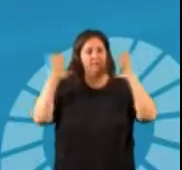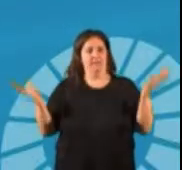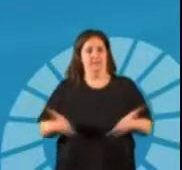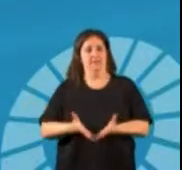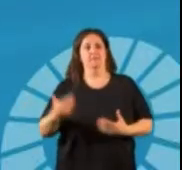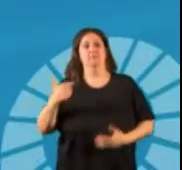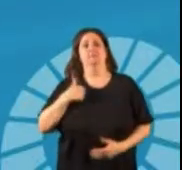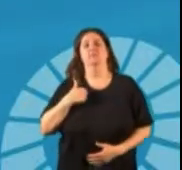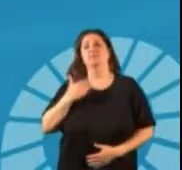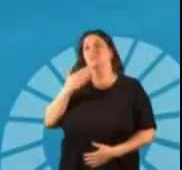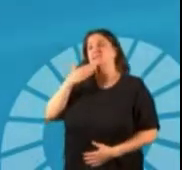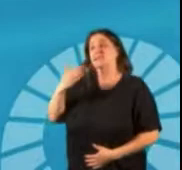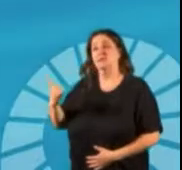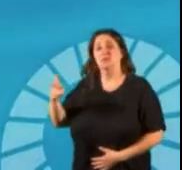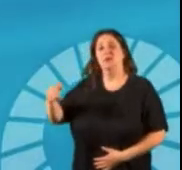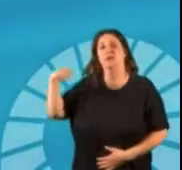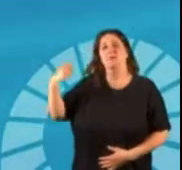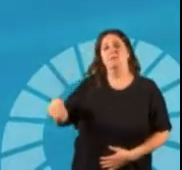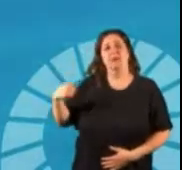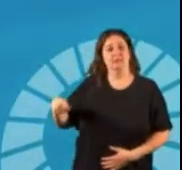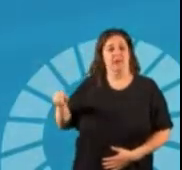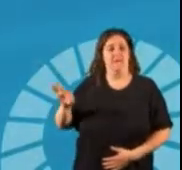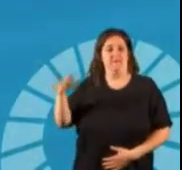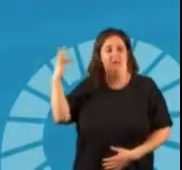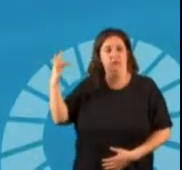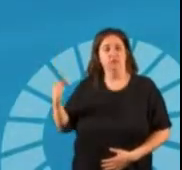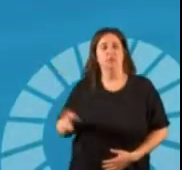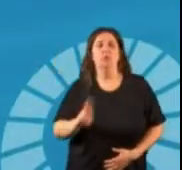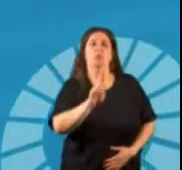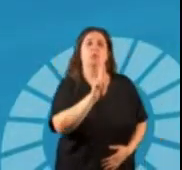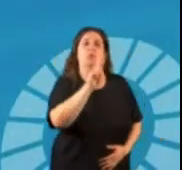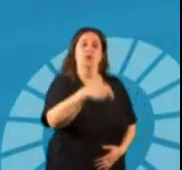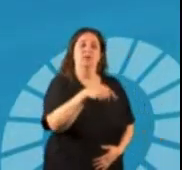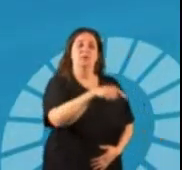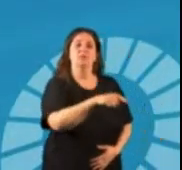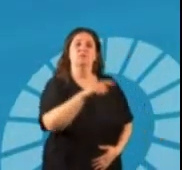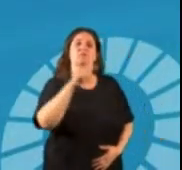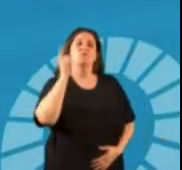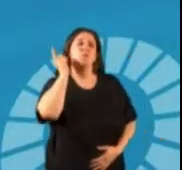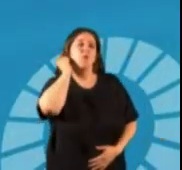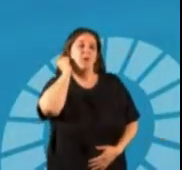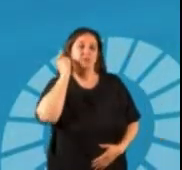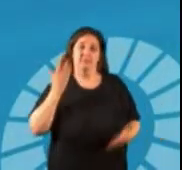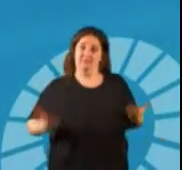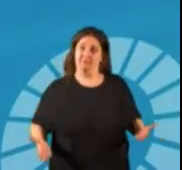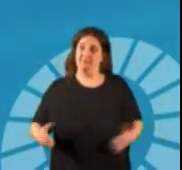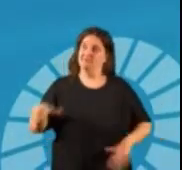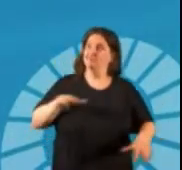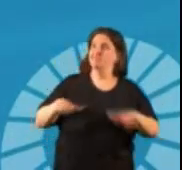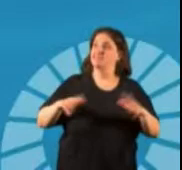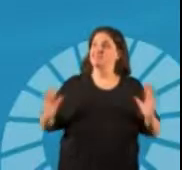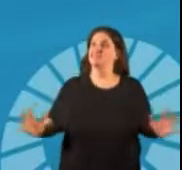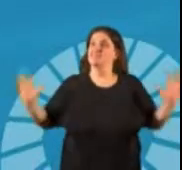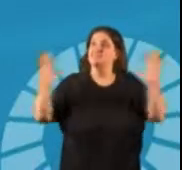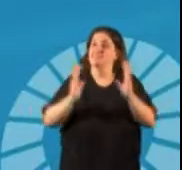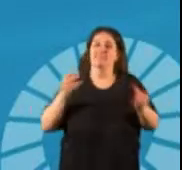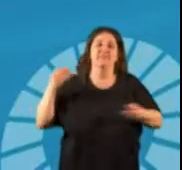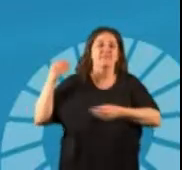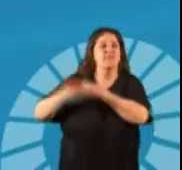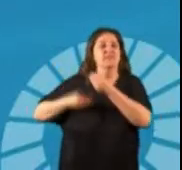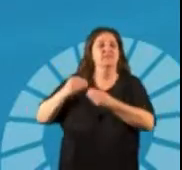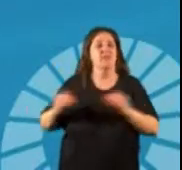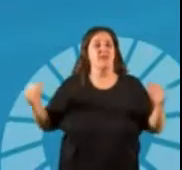critical juncture of time. And we have heard from many that COVID-19 has really exposed